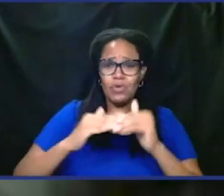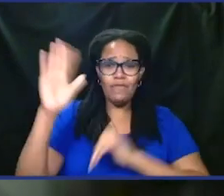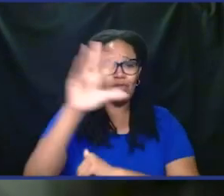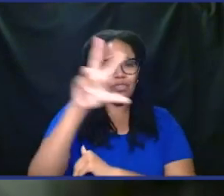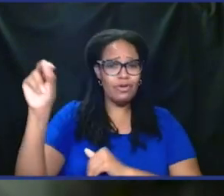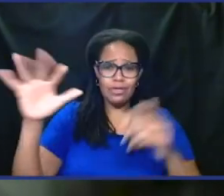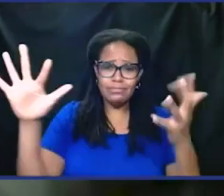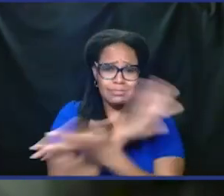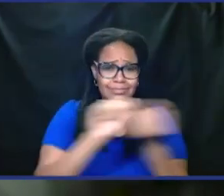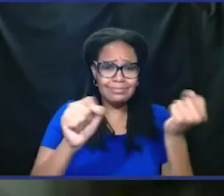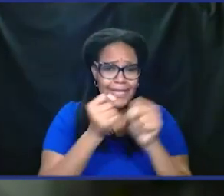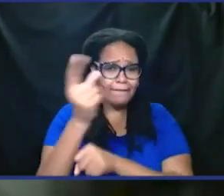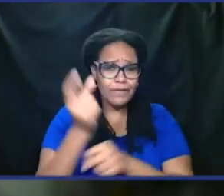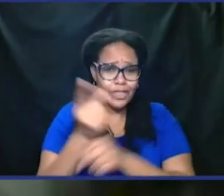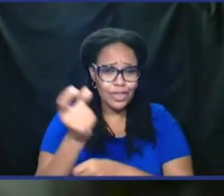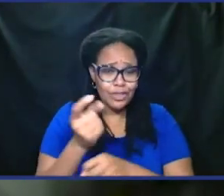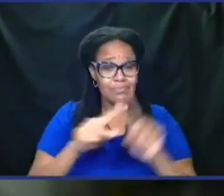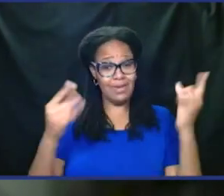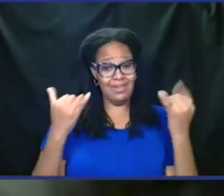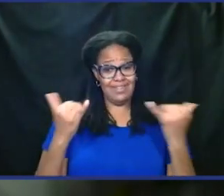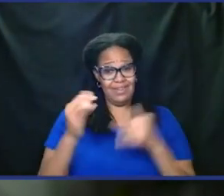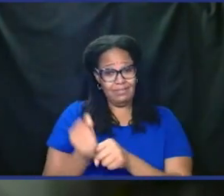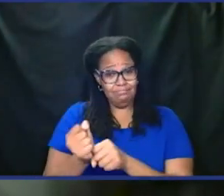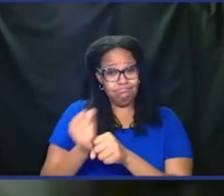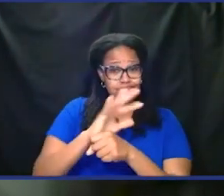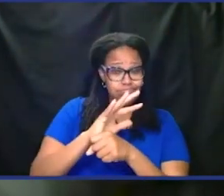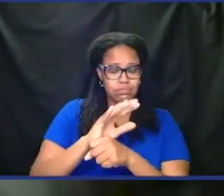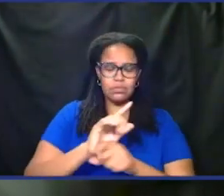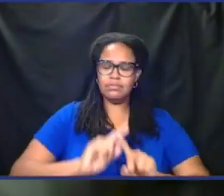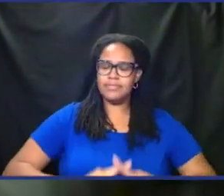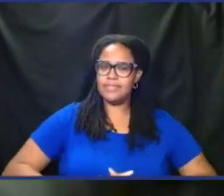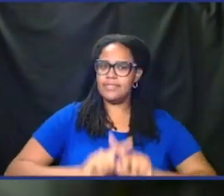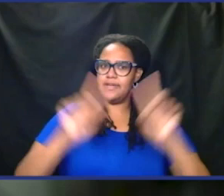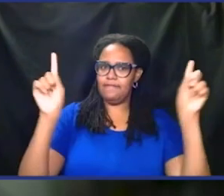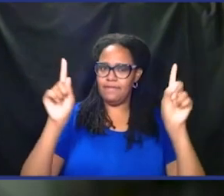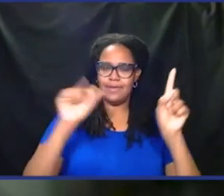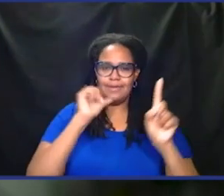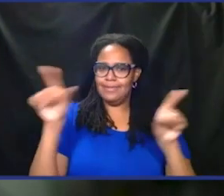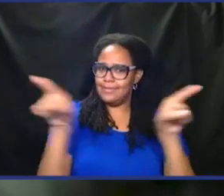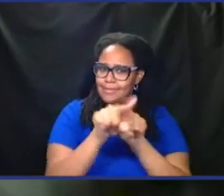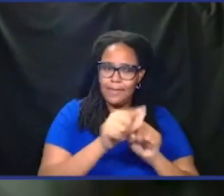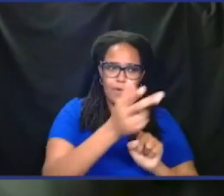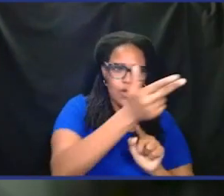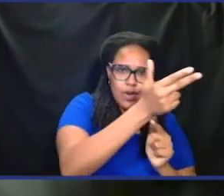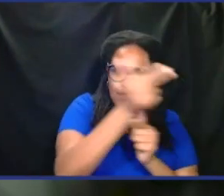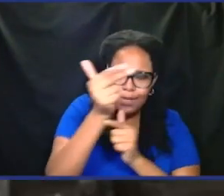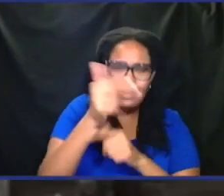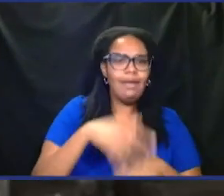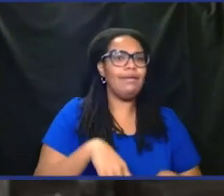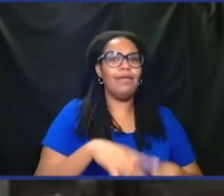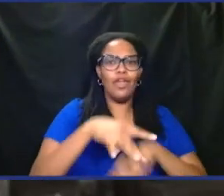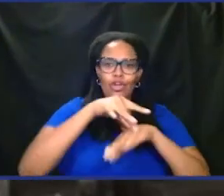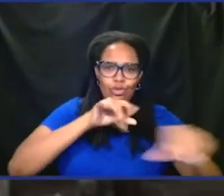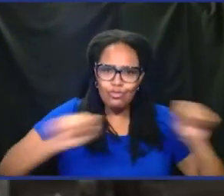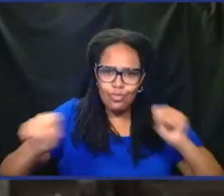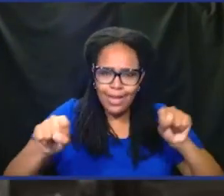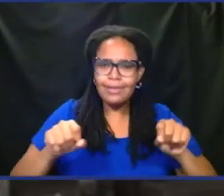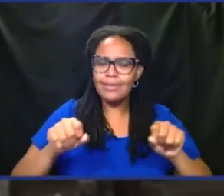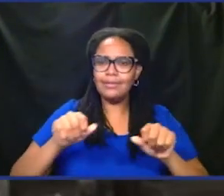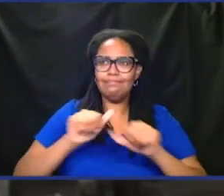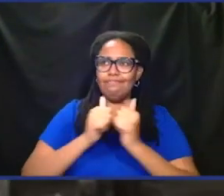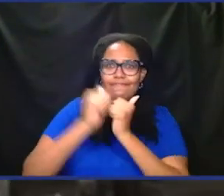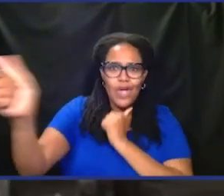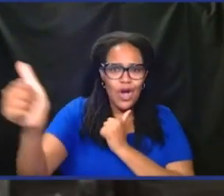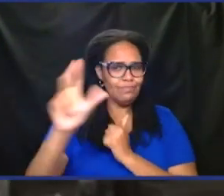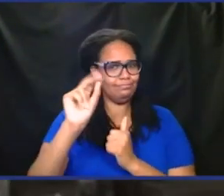in fact. But the COVID-19 pandemic is different from a hurricane or earthquake thousands of miles away. The pandemic affects